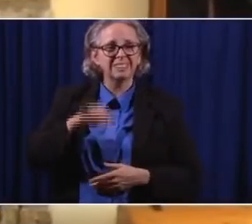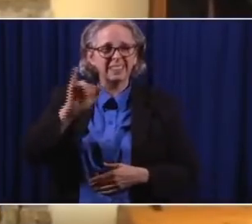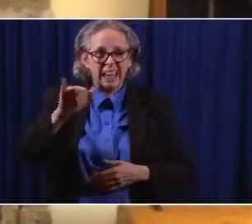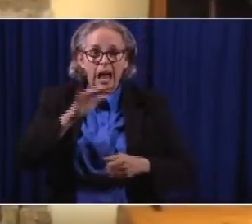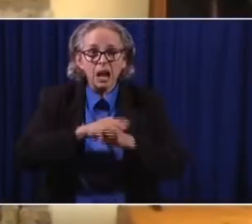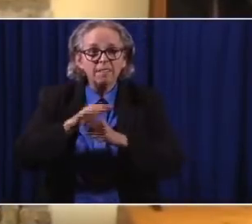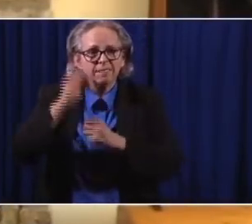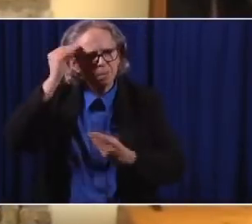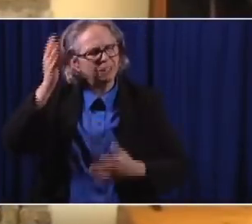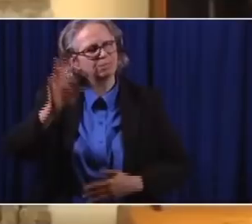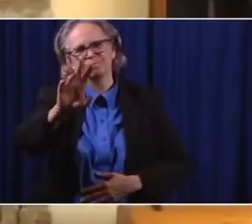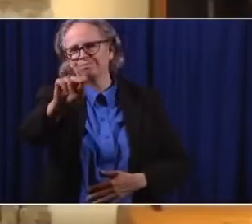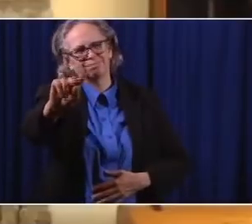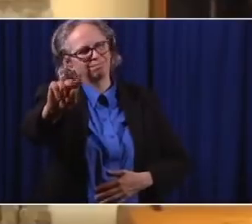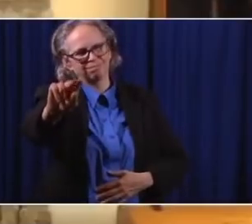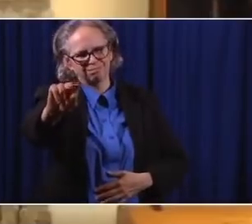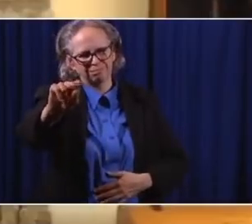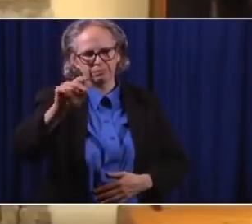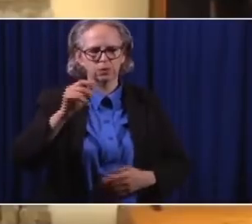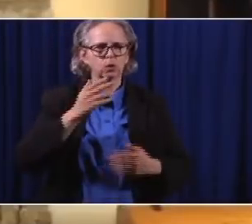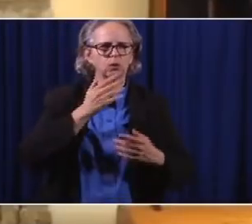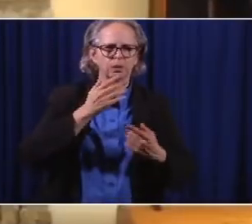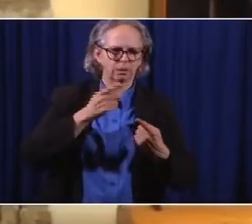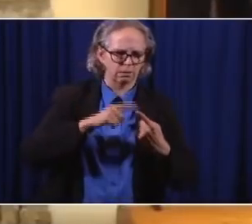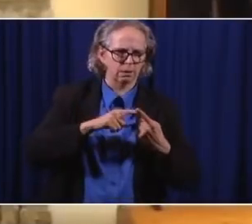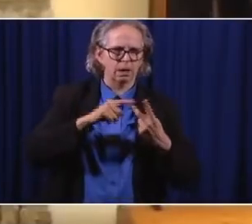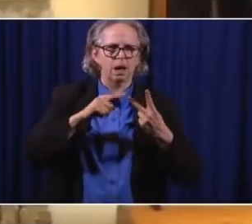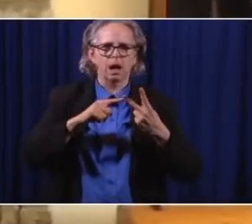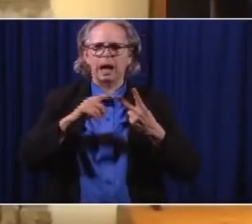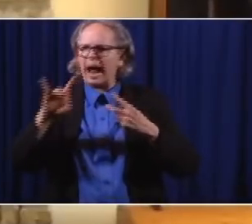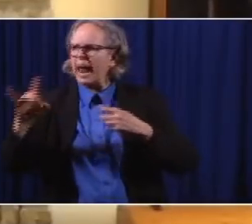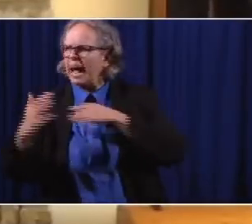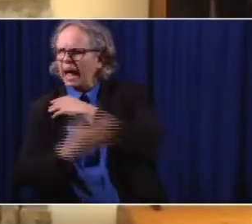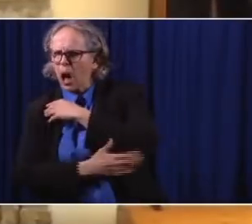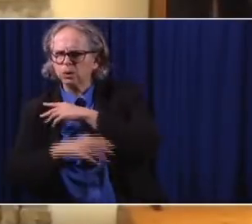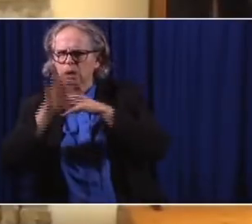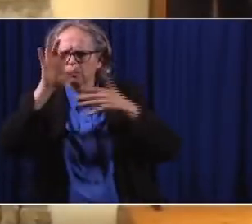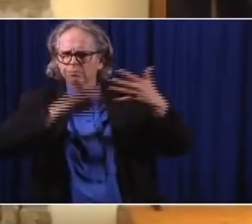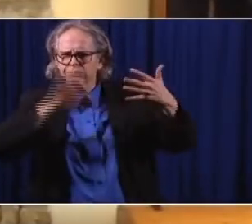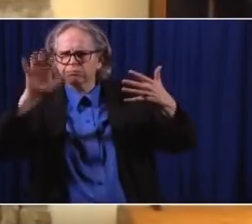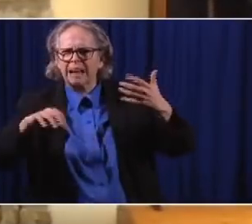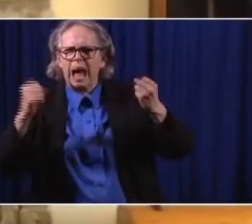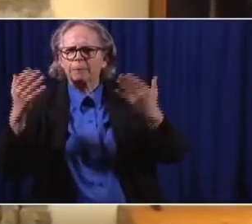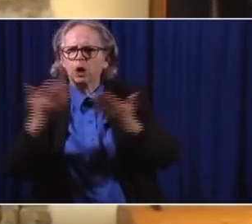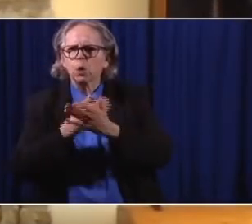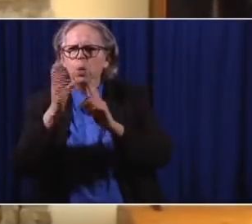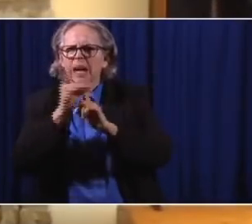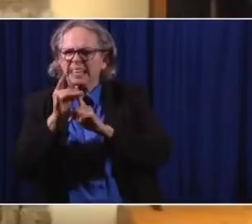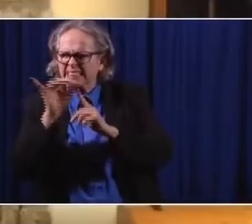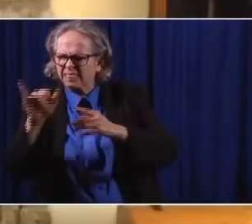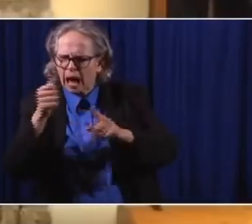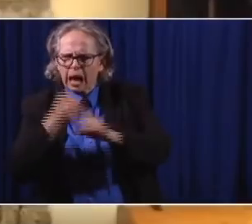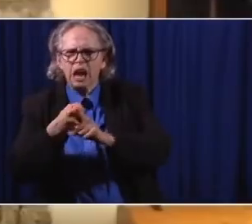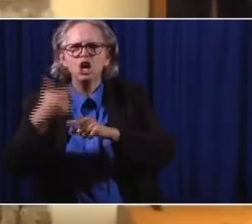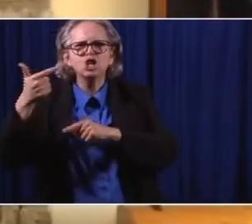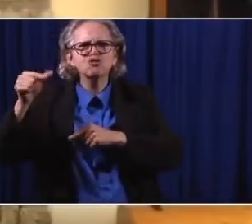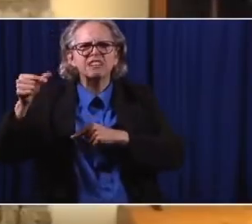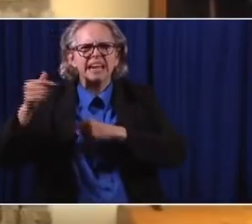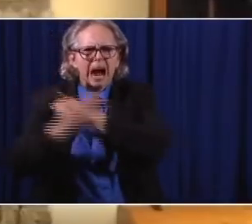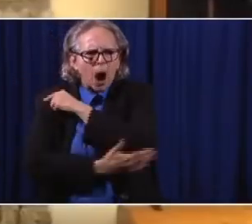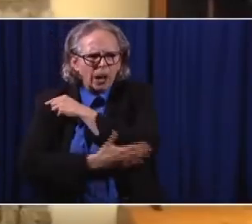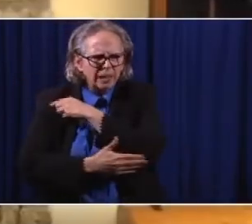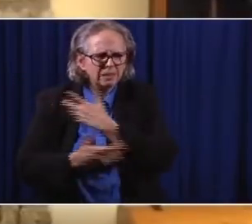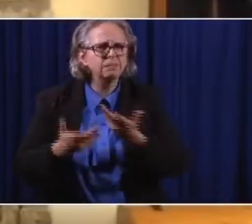of 88 counties and number of cases they've had in the last 2 weeks. I think I would look at if my school was